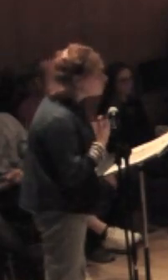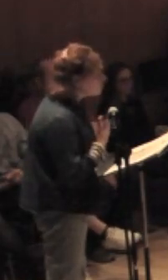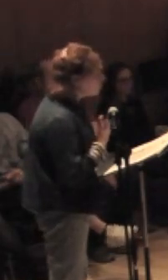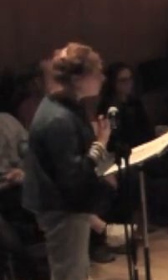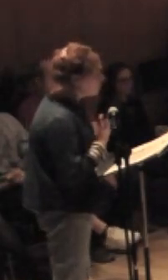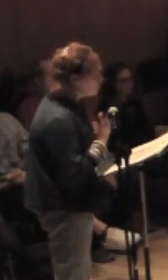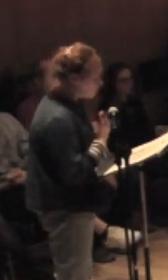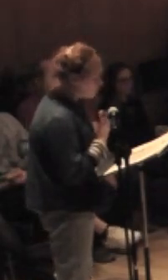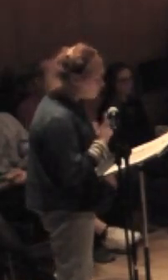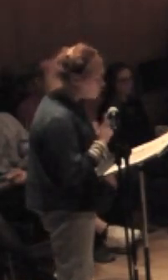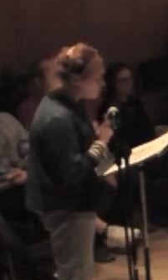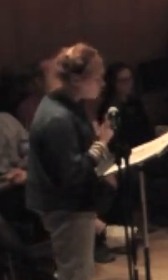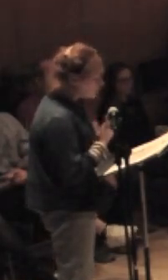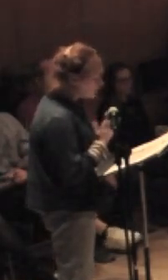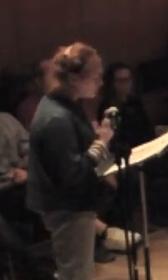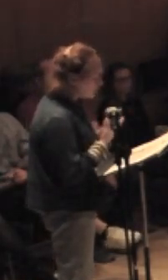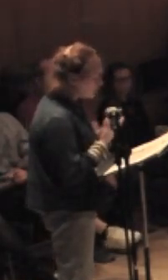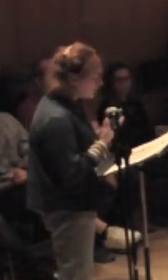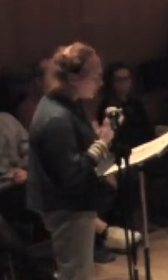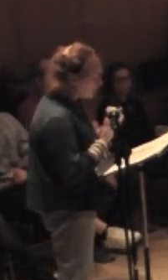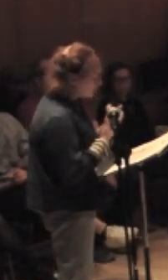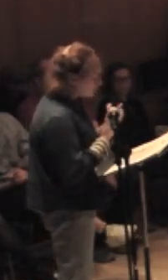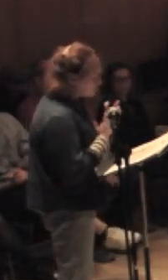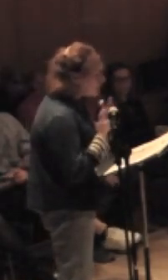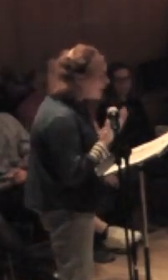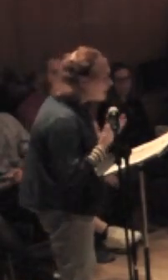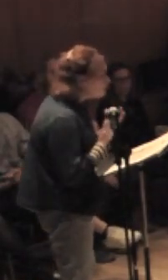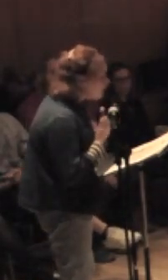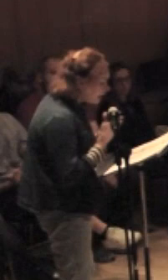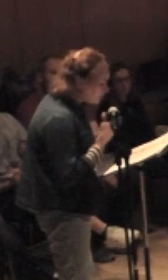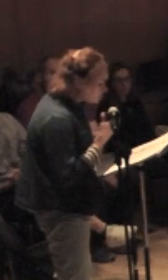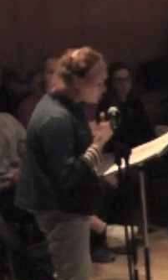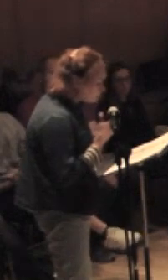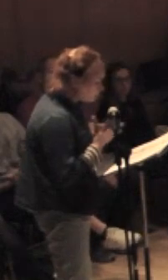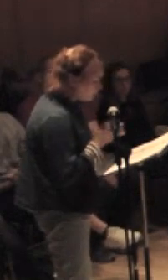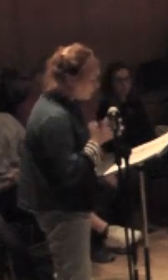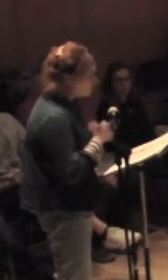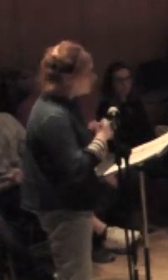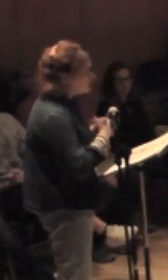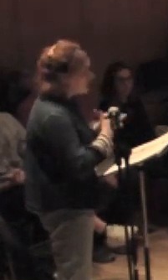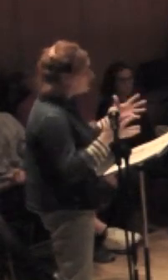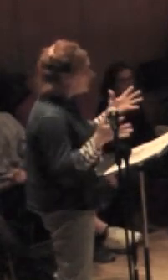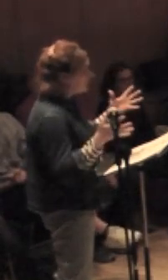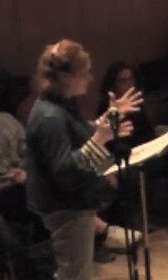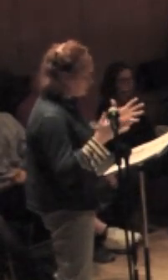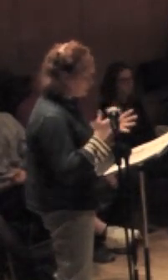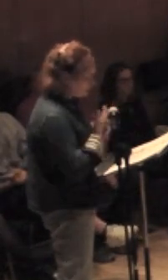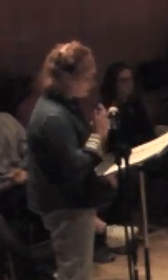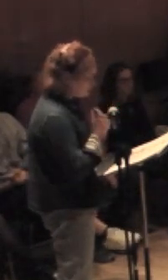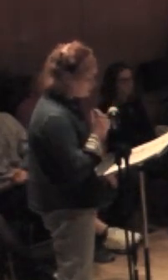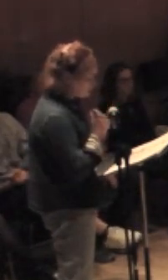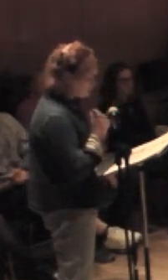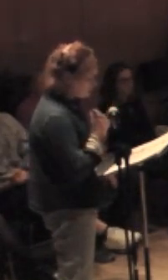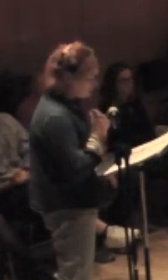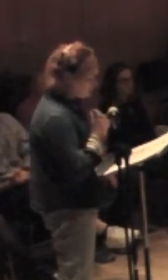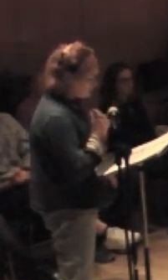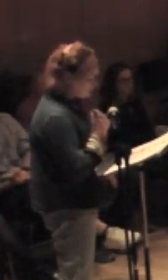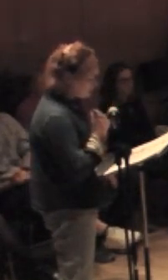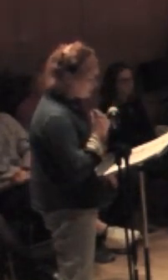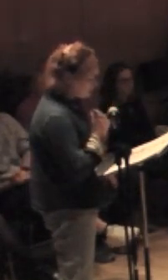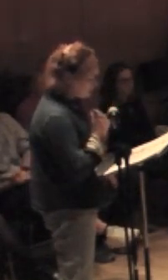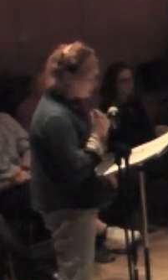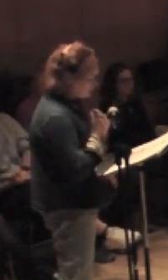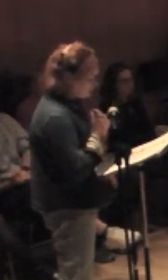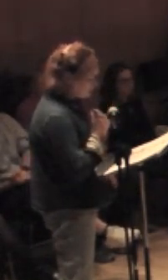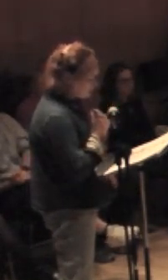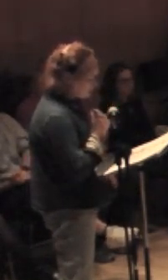have a future you too and so yeah you got to go to school just like everybody else the friend gets closer